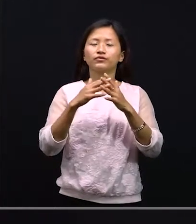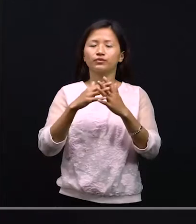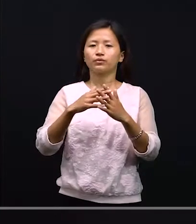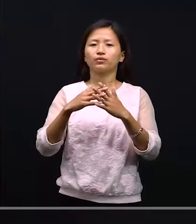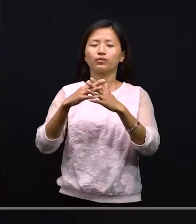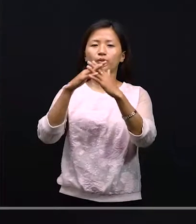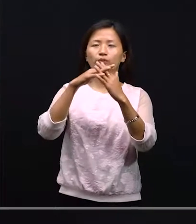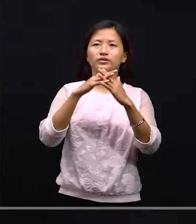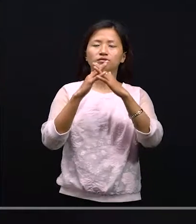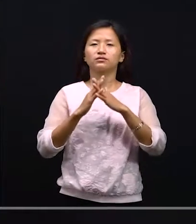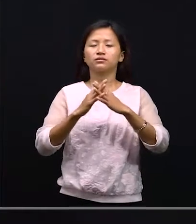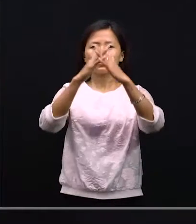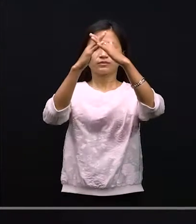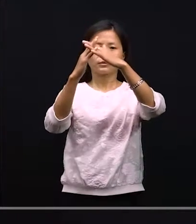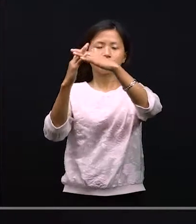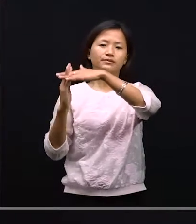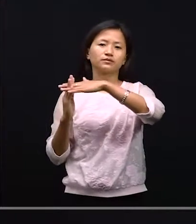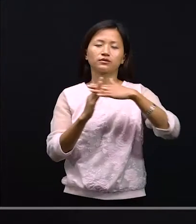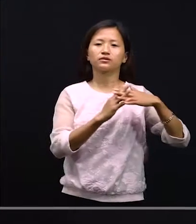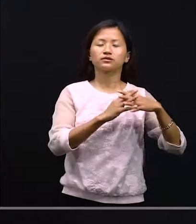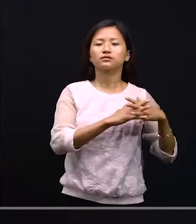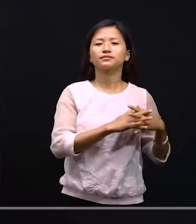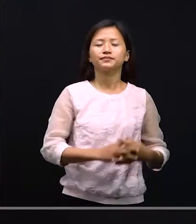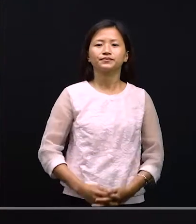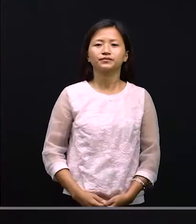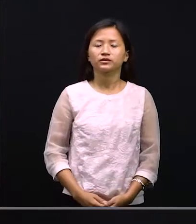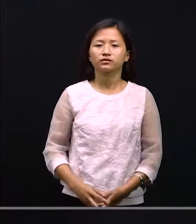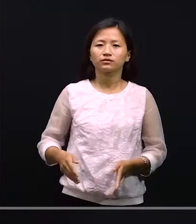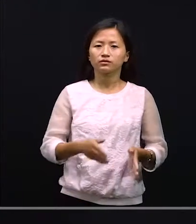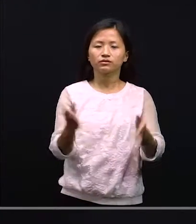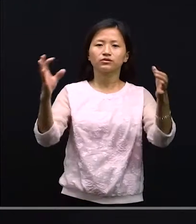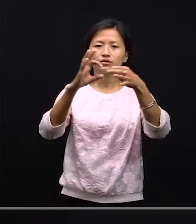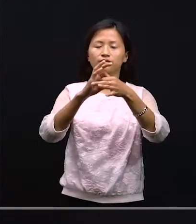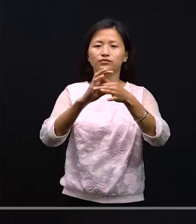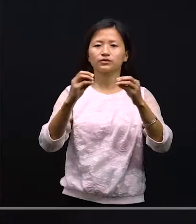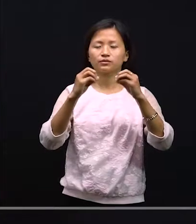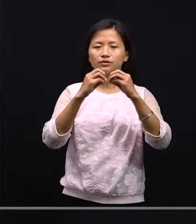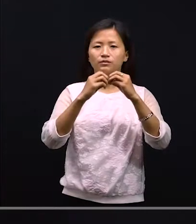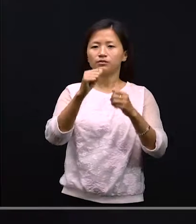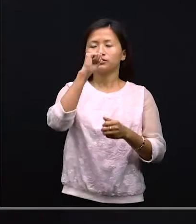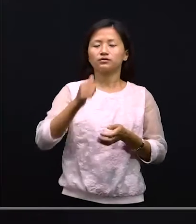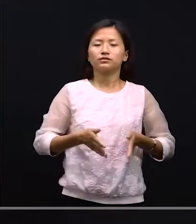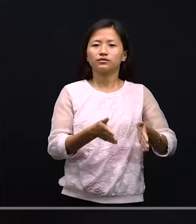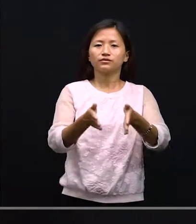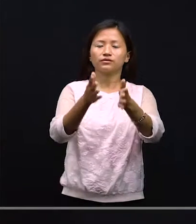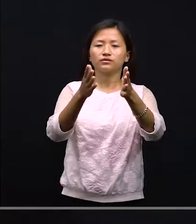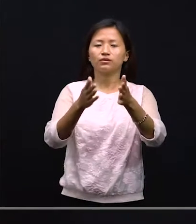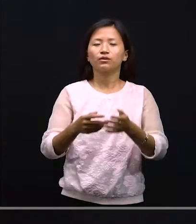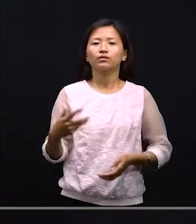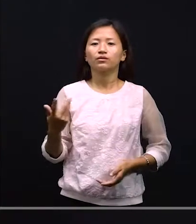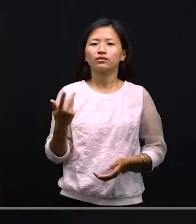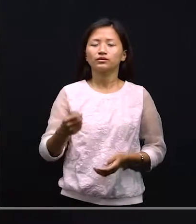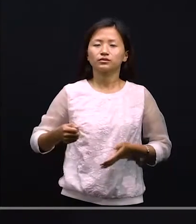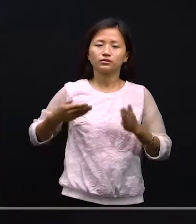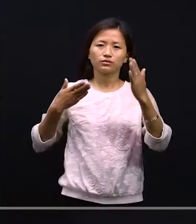of Nagaland. Okay, that is why these rivers, they used to go and join the Brahmaputra river, whereas the rivers that